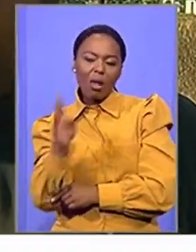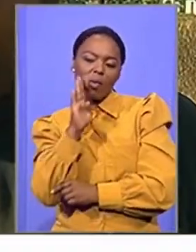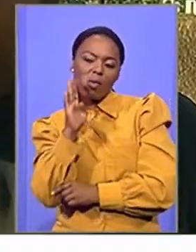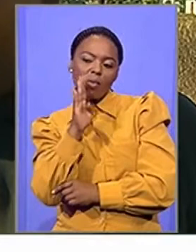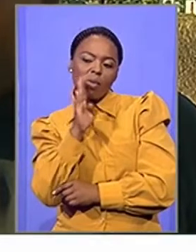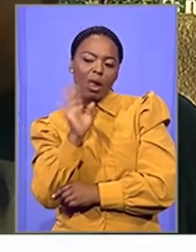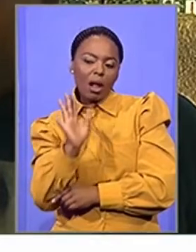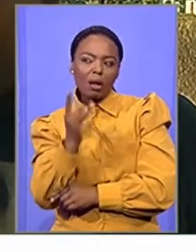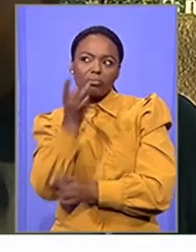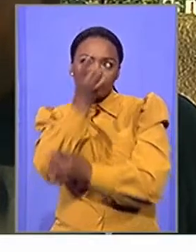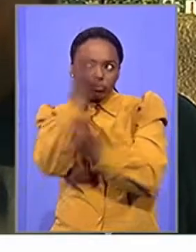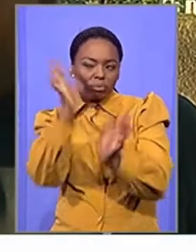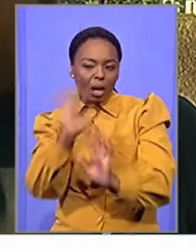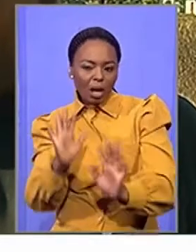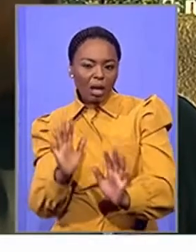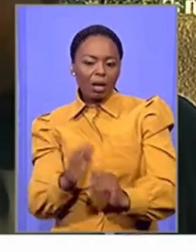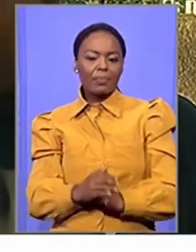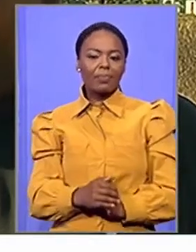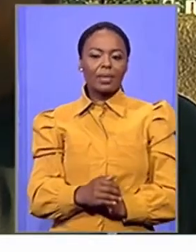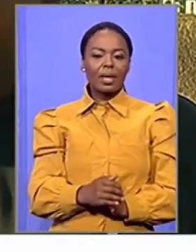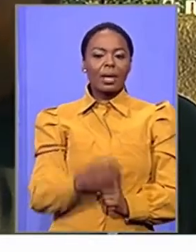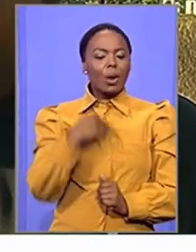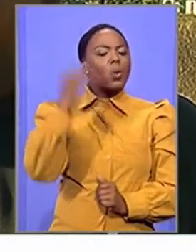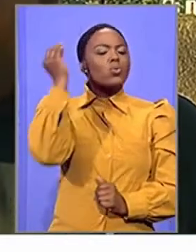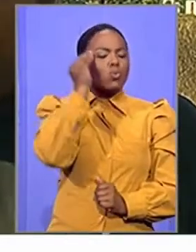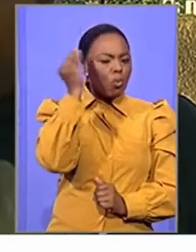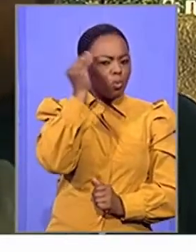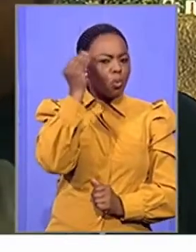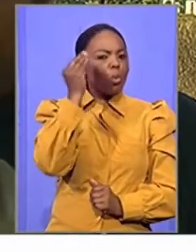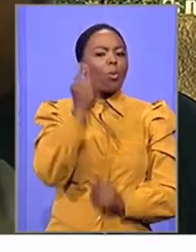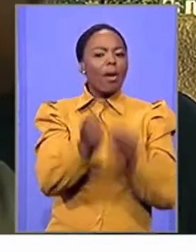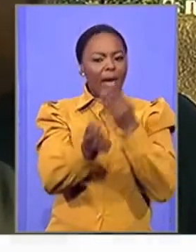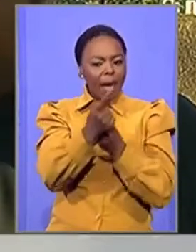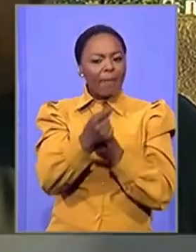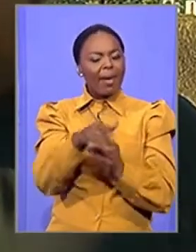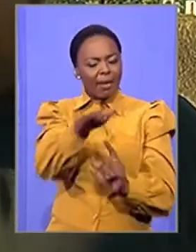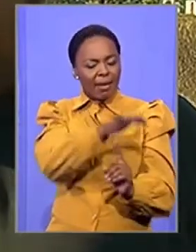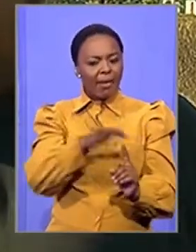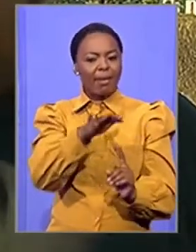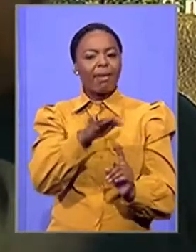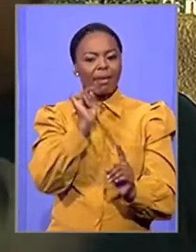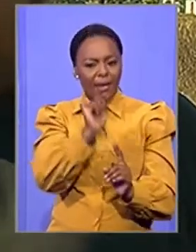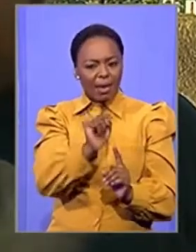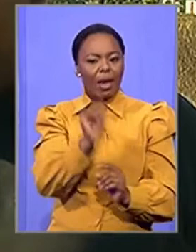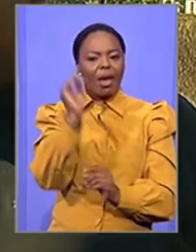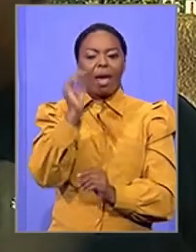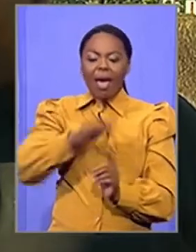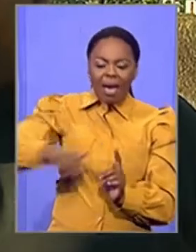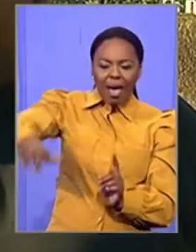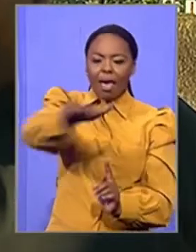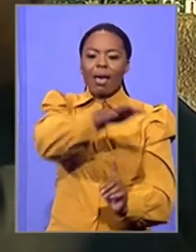Thoko ra se tseba ga se dire fela ka Thoko se dira throughout the Eastern Limb.